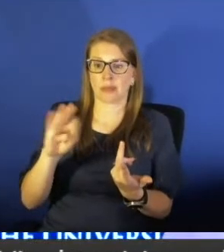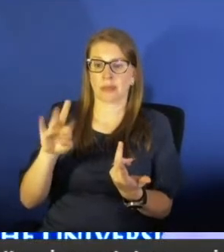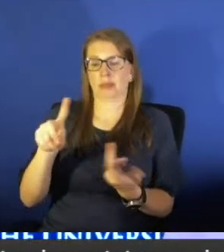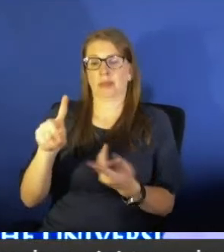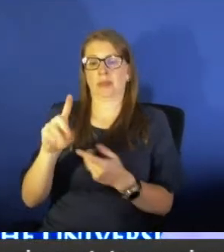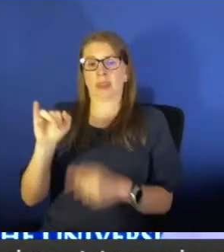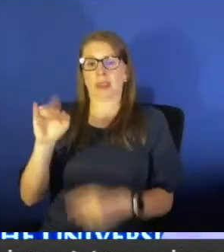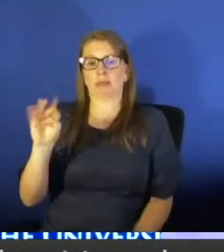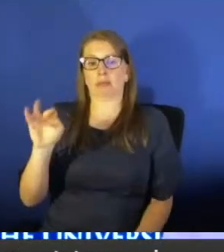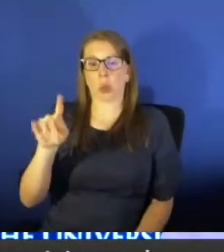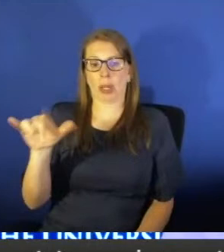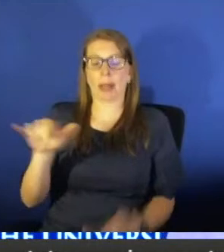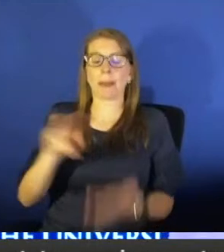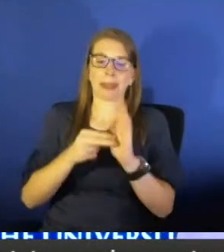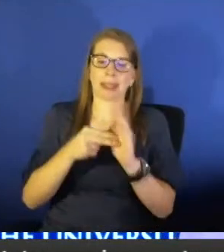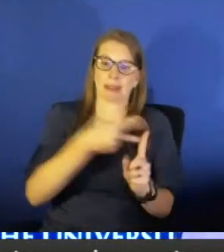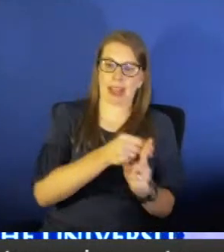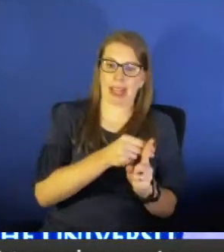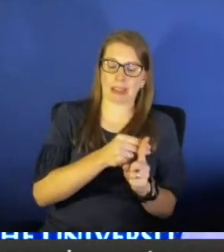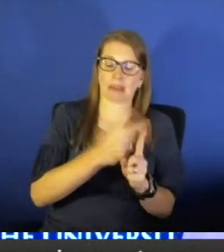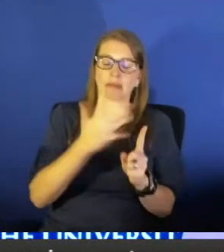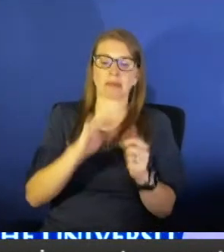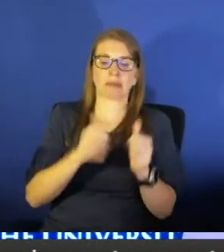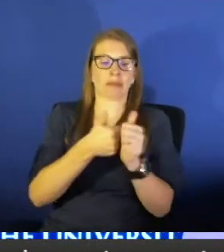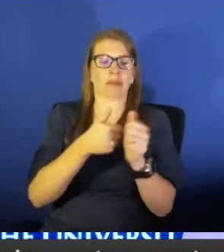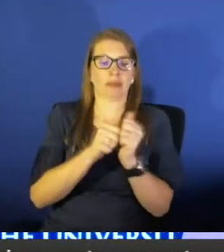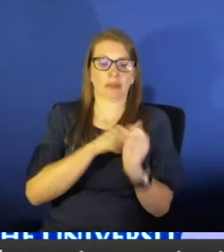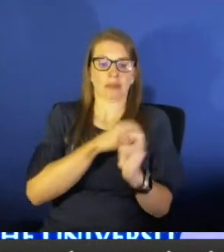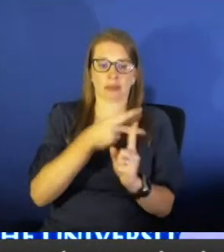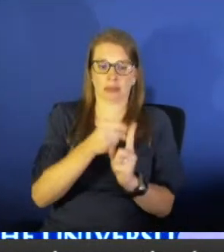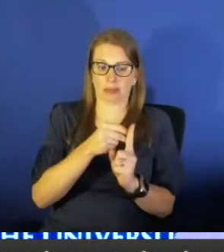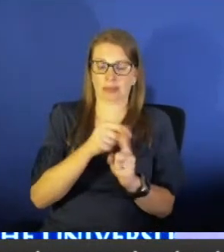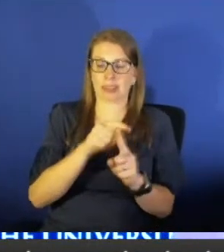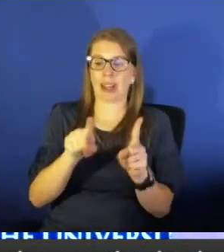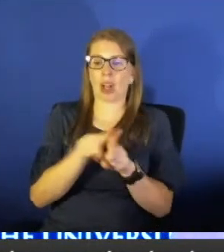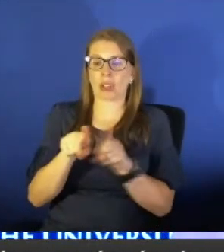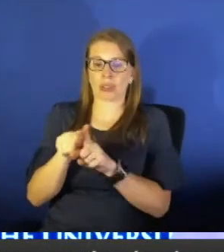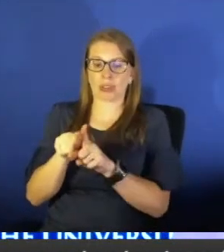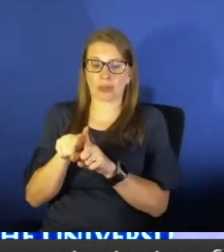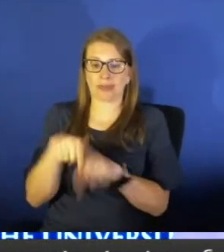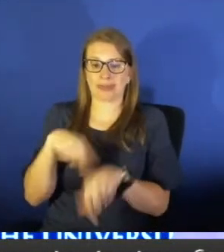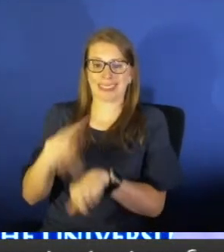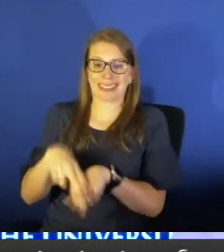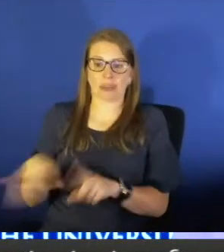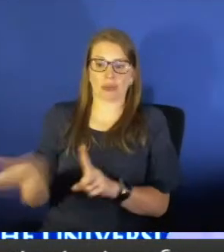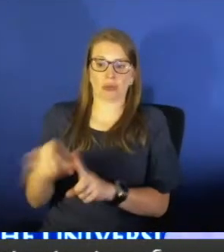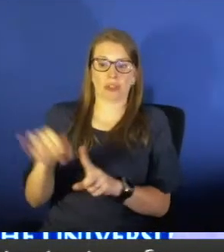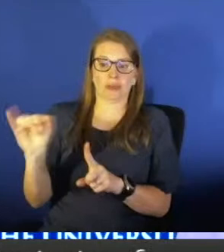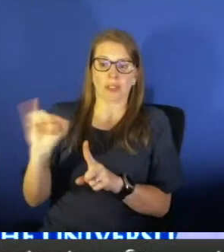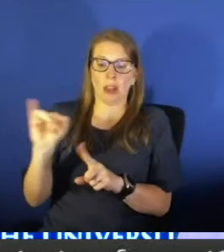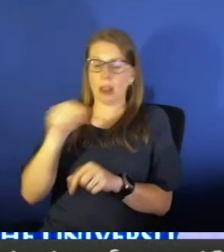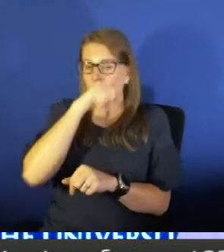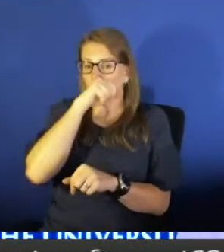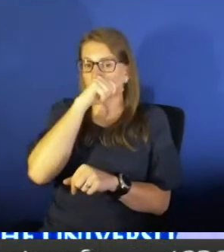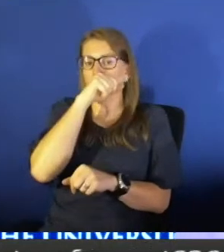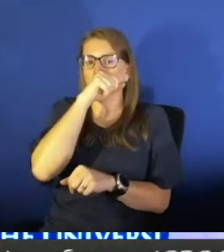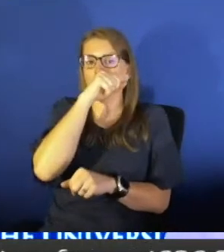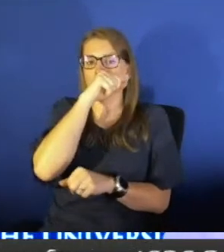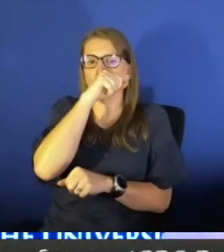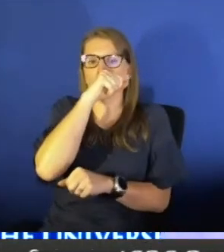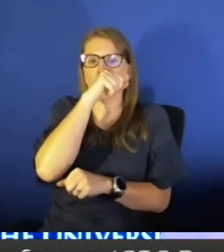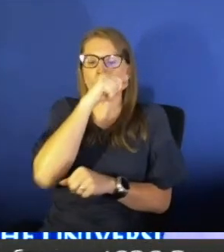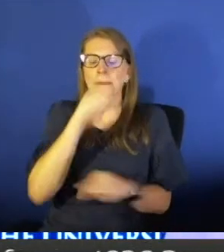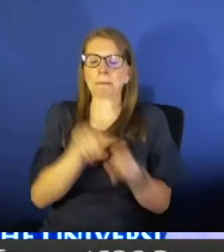means is you've been vaccinated, you're up to date with your vaccines, but you've also had natural infection. So you're also having that immune response to the